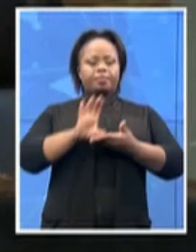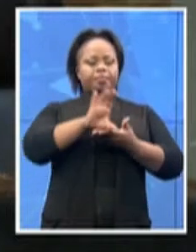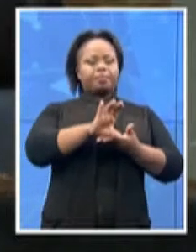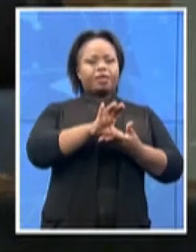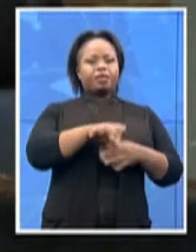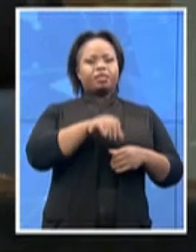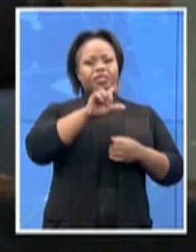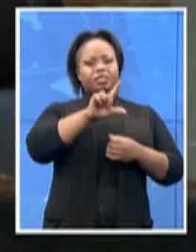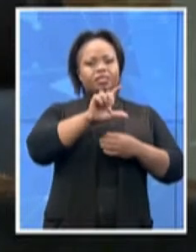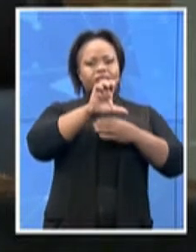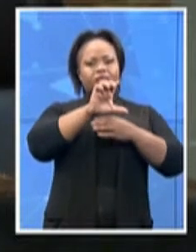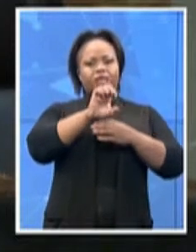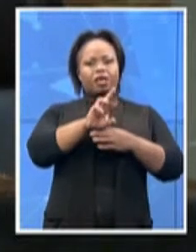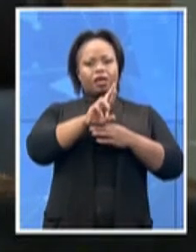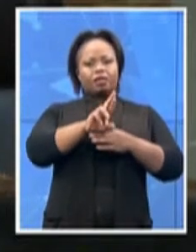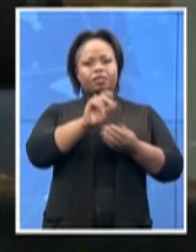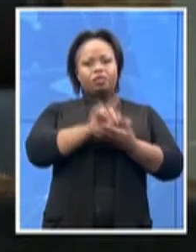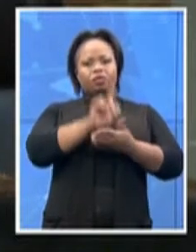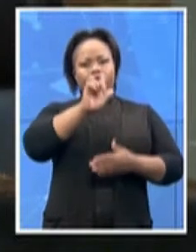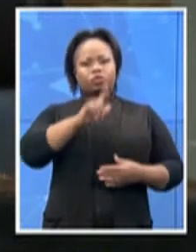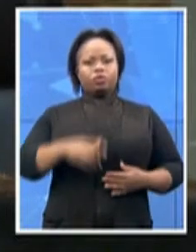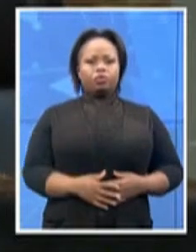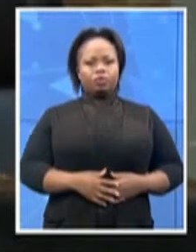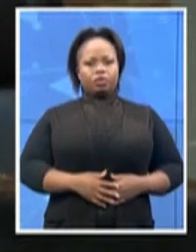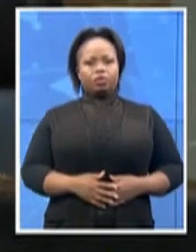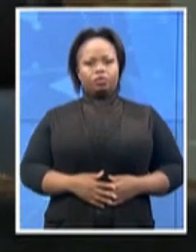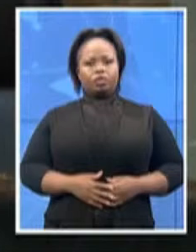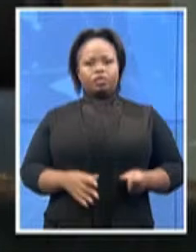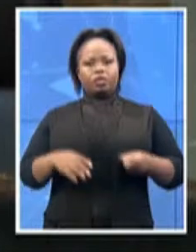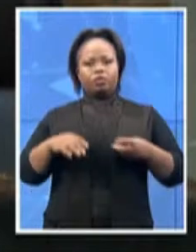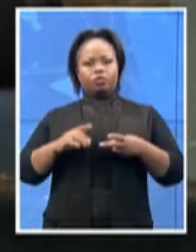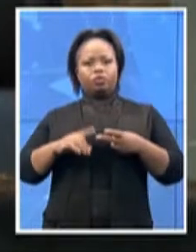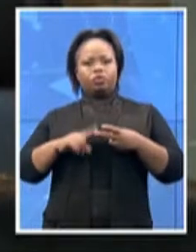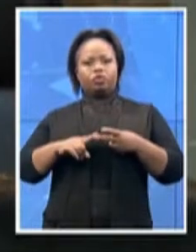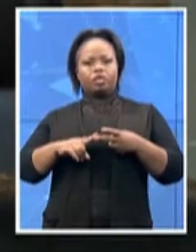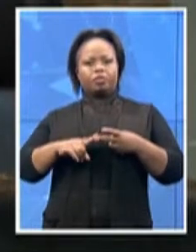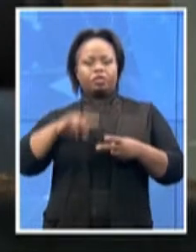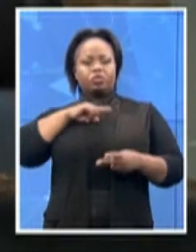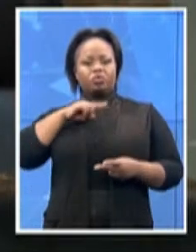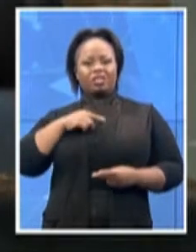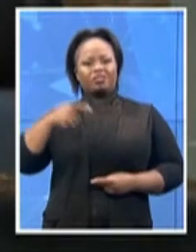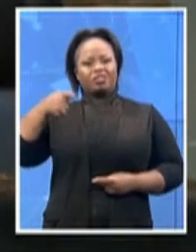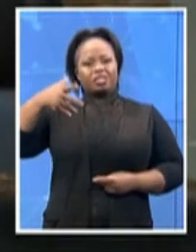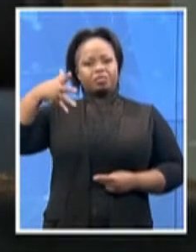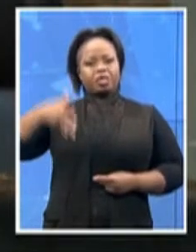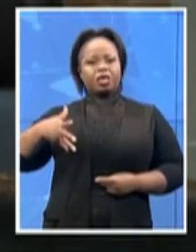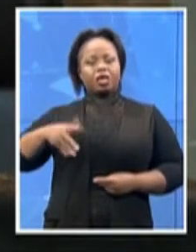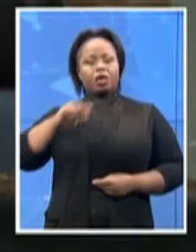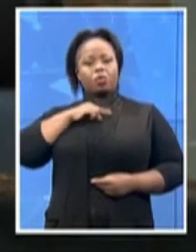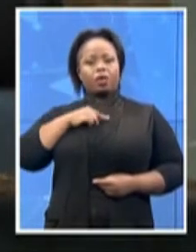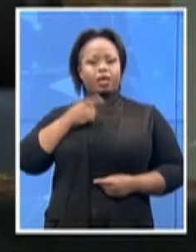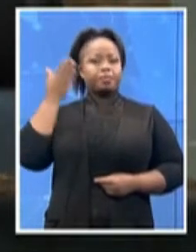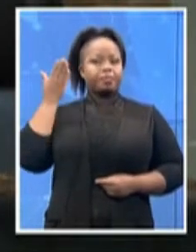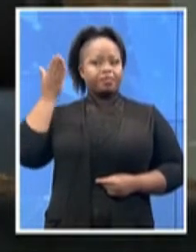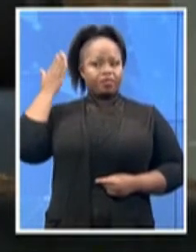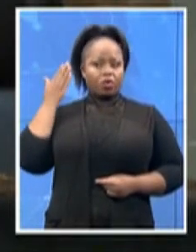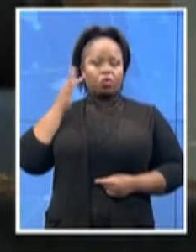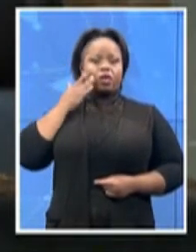his answer by addressing a letter to the Speaker. Even then, Mr. Maimane did not accept that